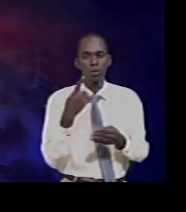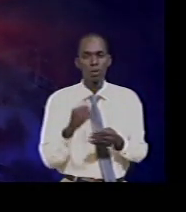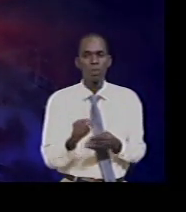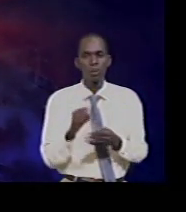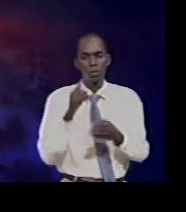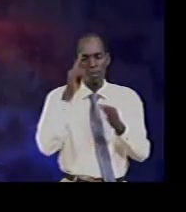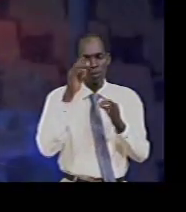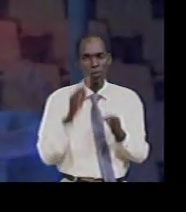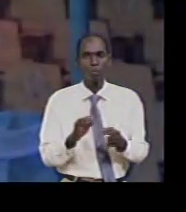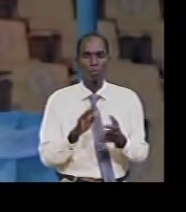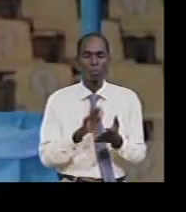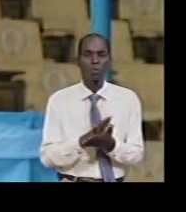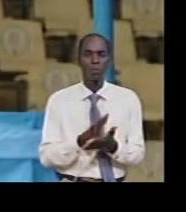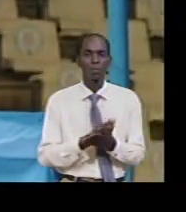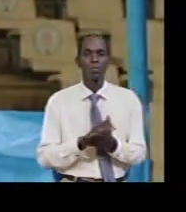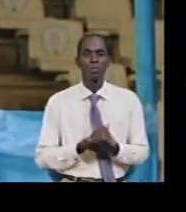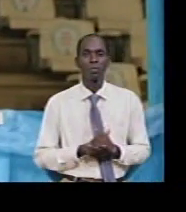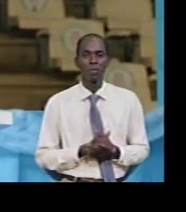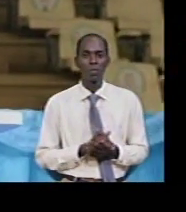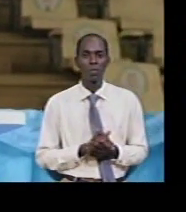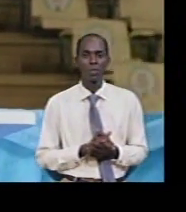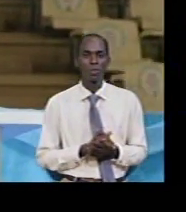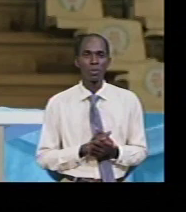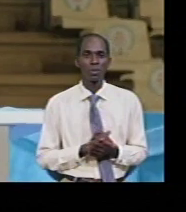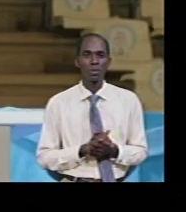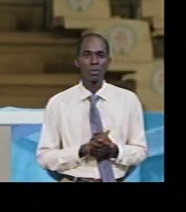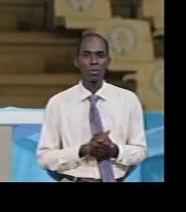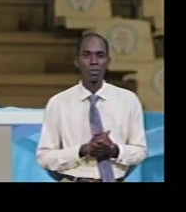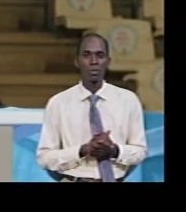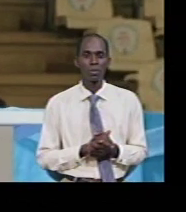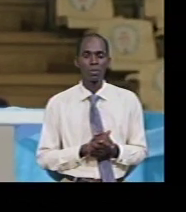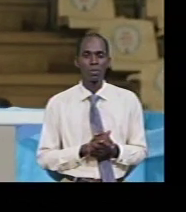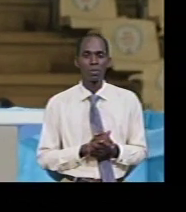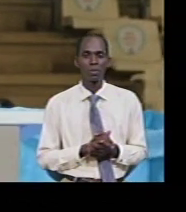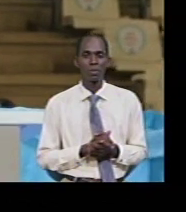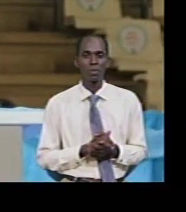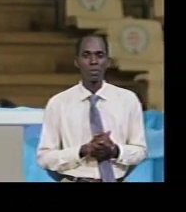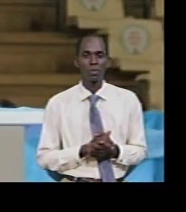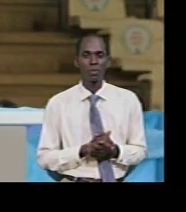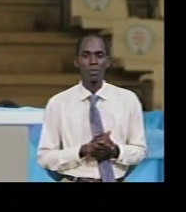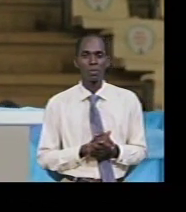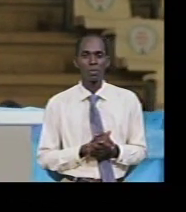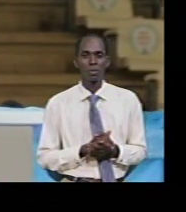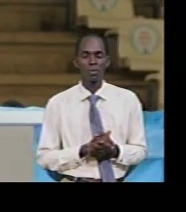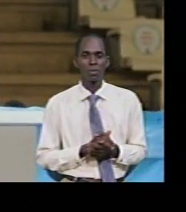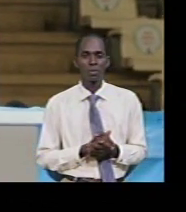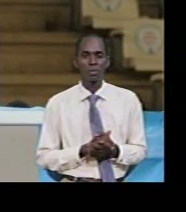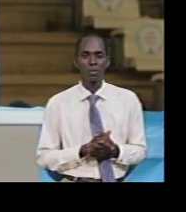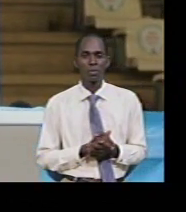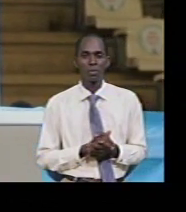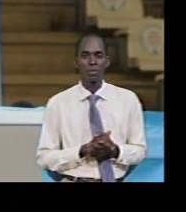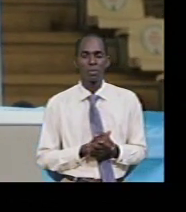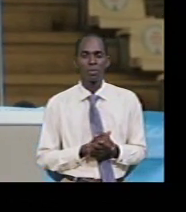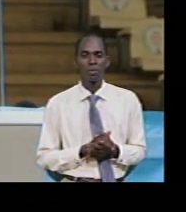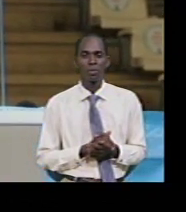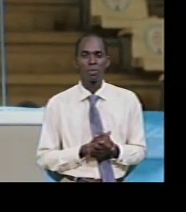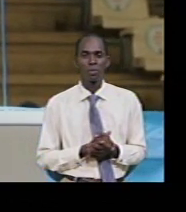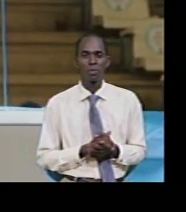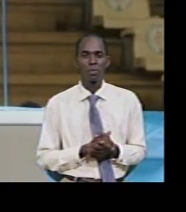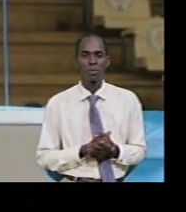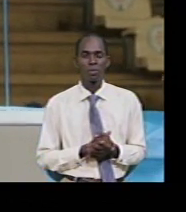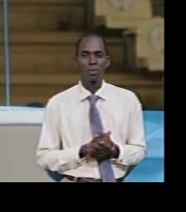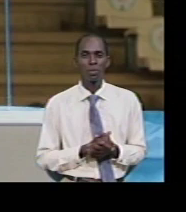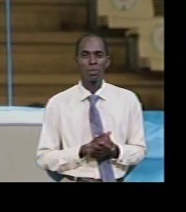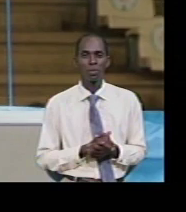Quickly, quickly, fill in the forms. It's not time to go yet. Fill the form, fill the